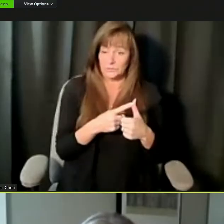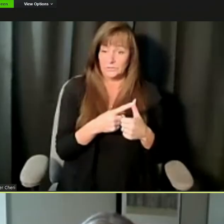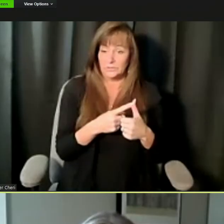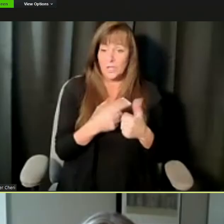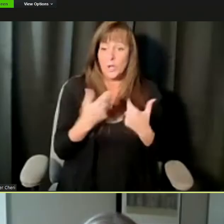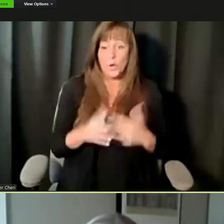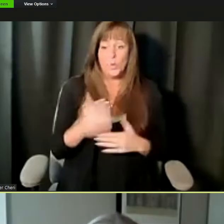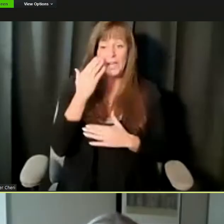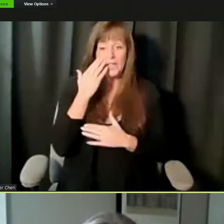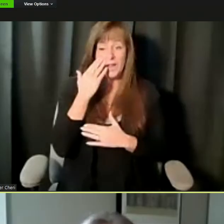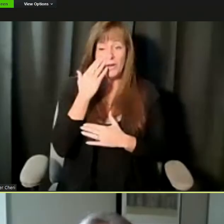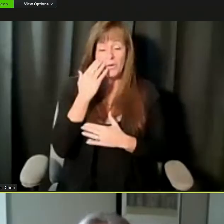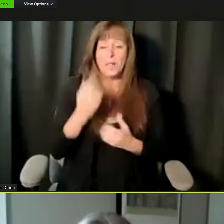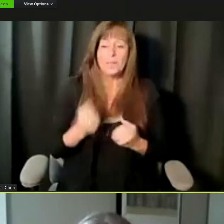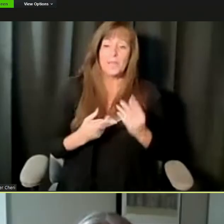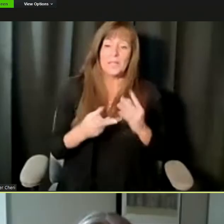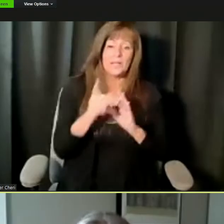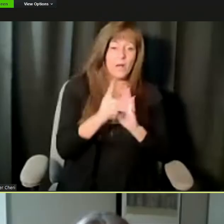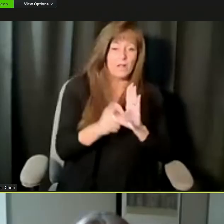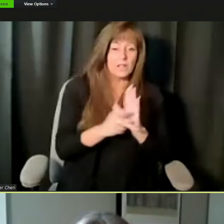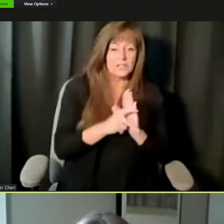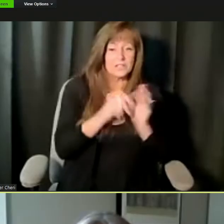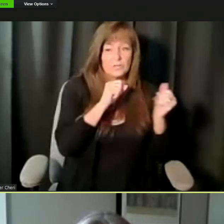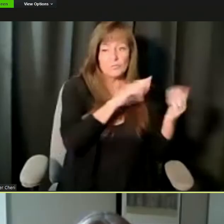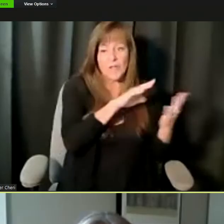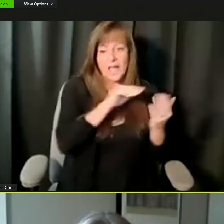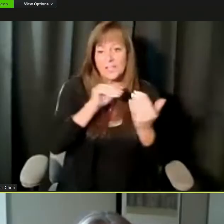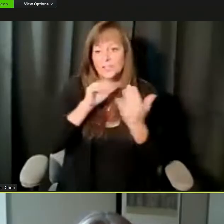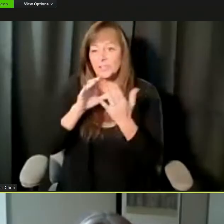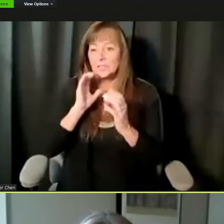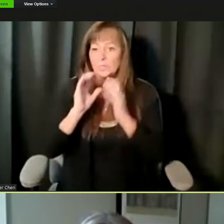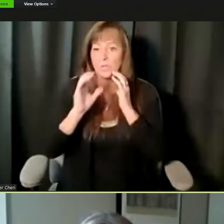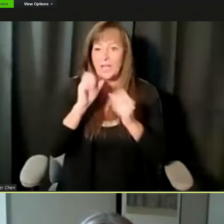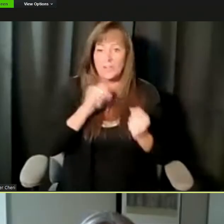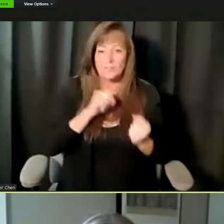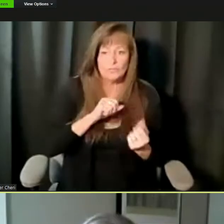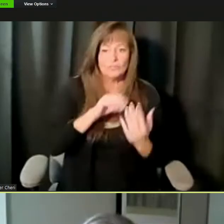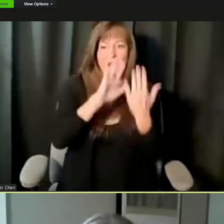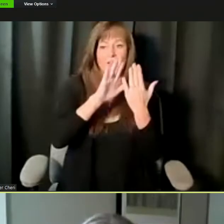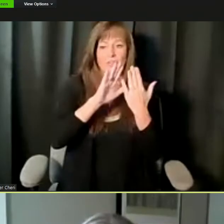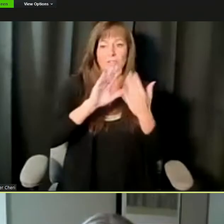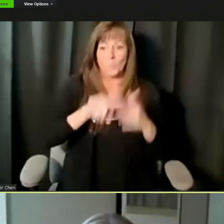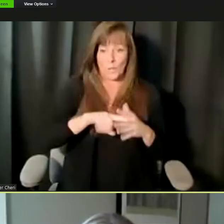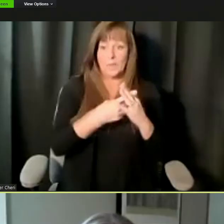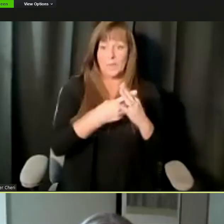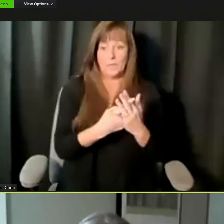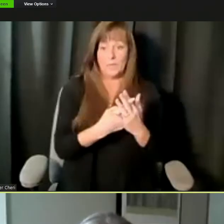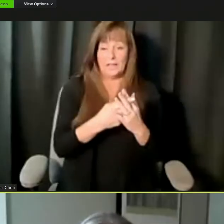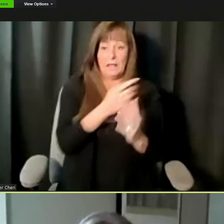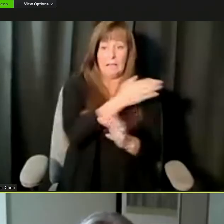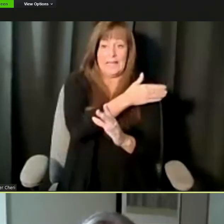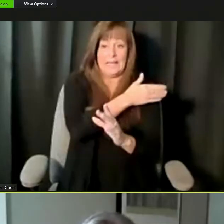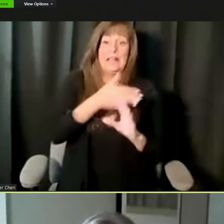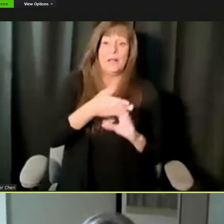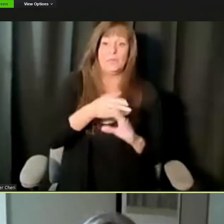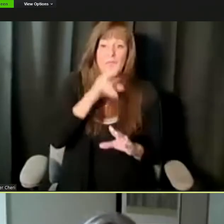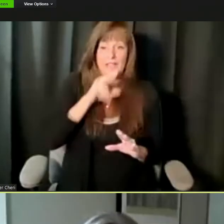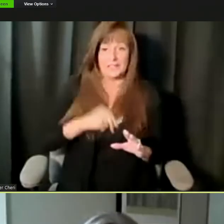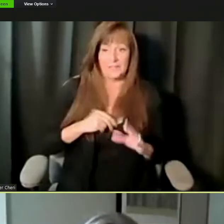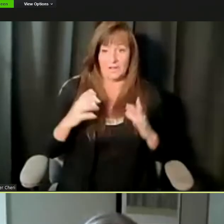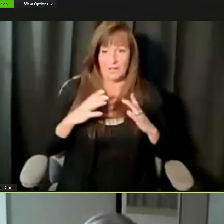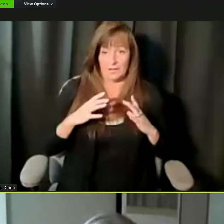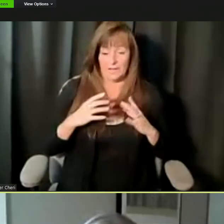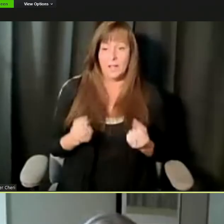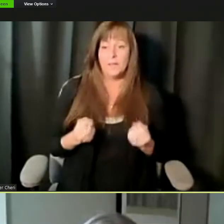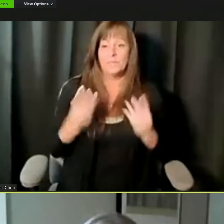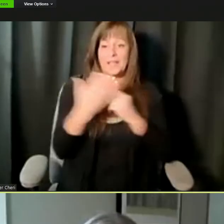know that a number of policy strategies, communication strategies were implemented leading up to that Thanksgiving holiday. We had a number of counties that